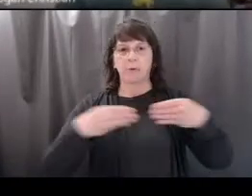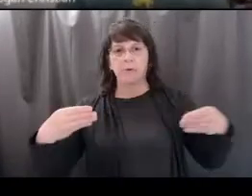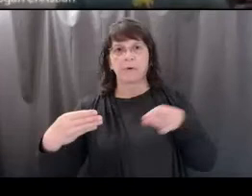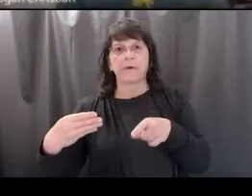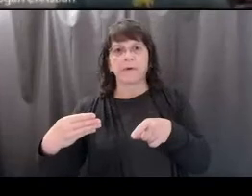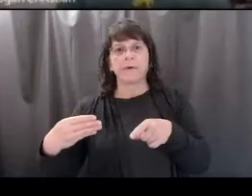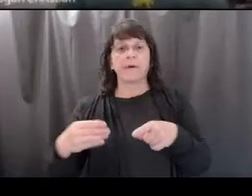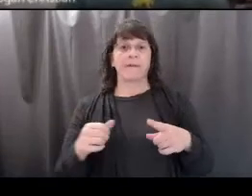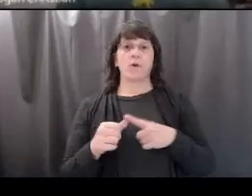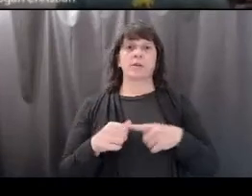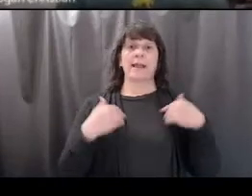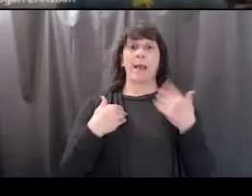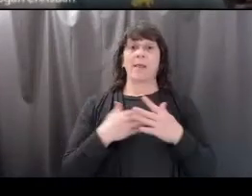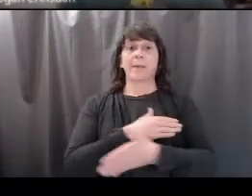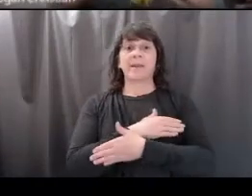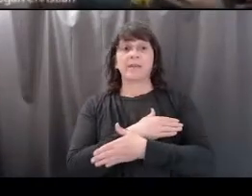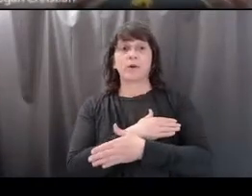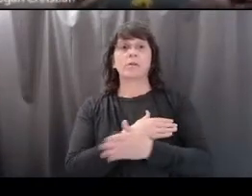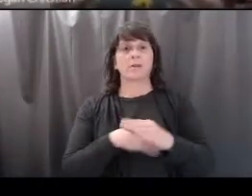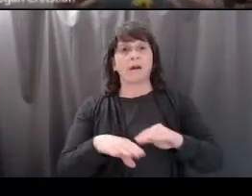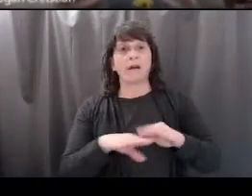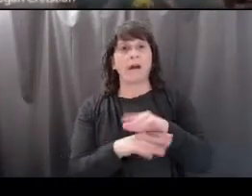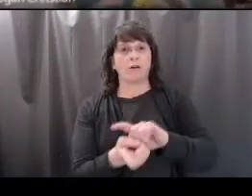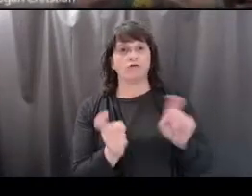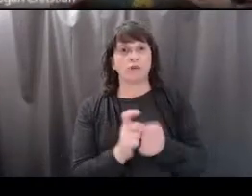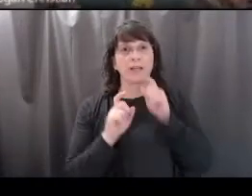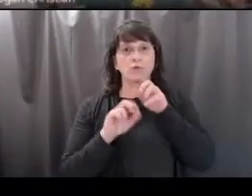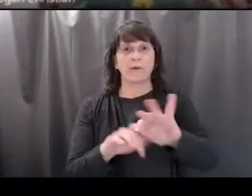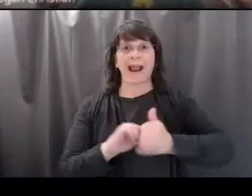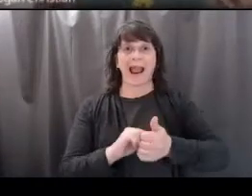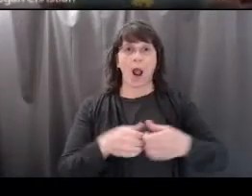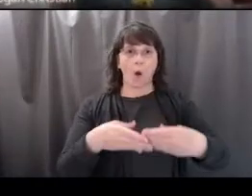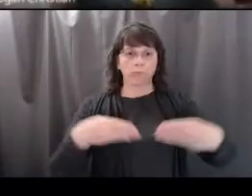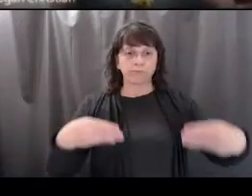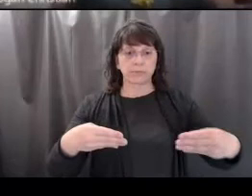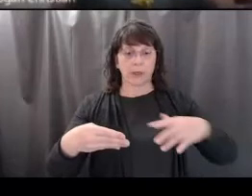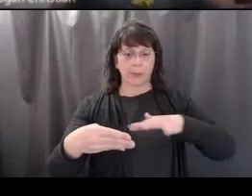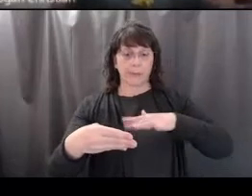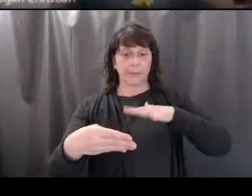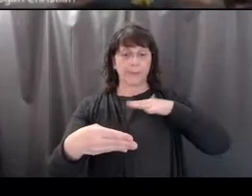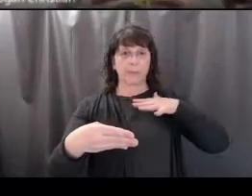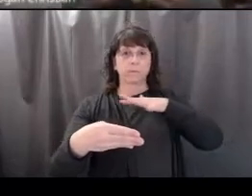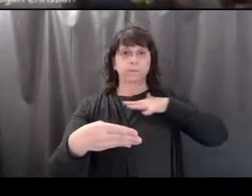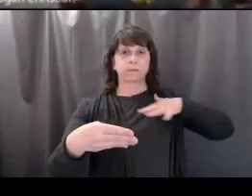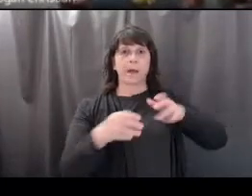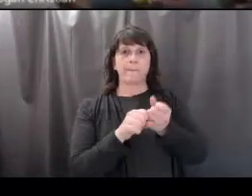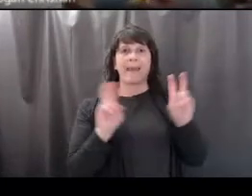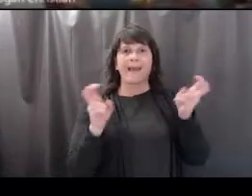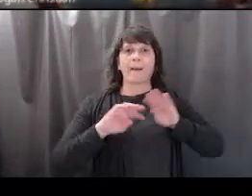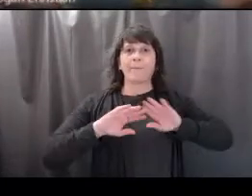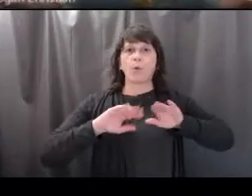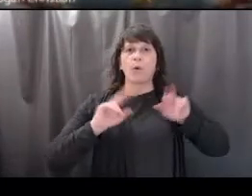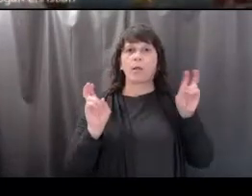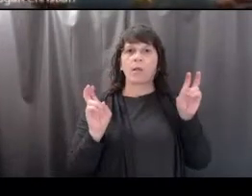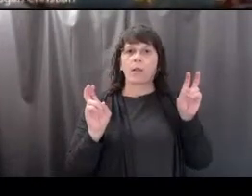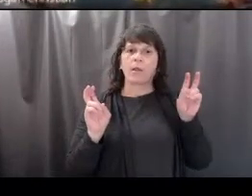all, animals like beavers change the structure of rivers by creating pools and slowing the river down. So this beaver has